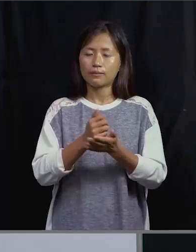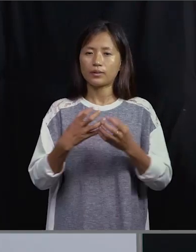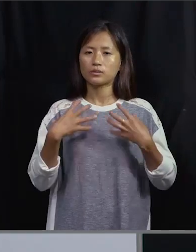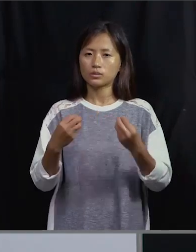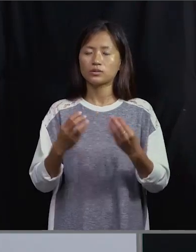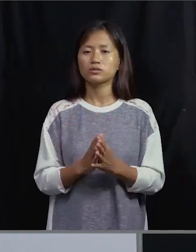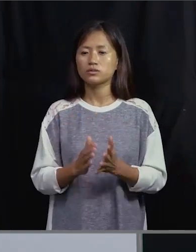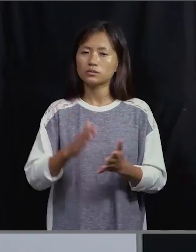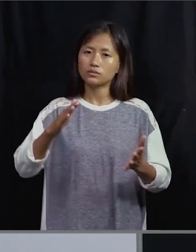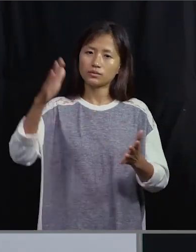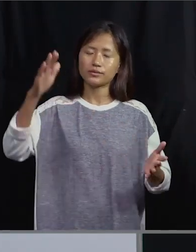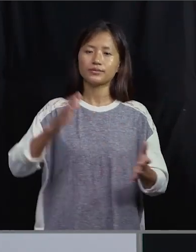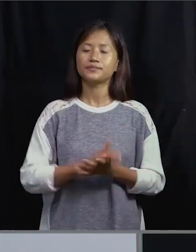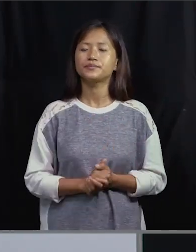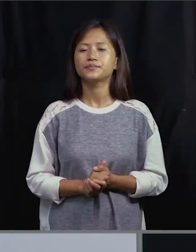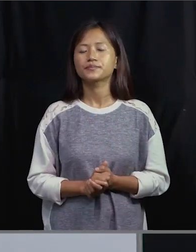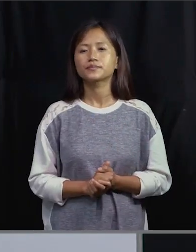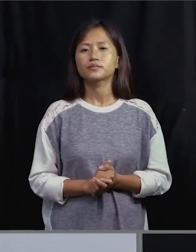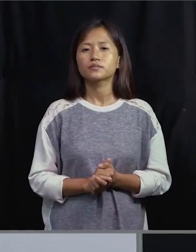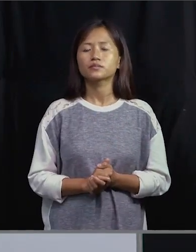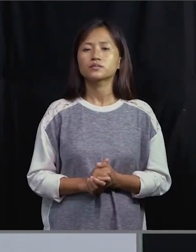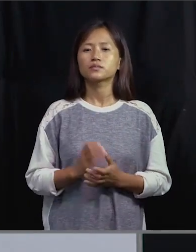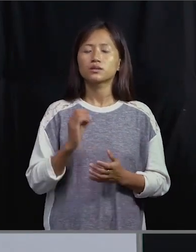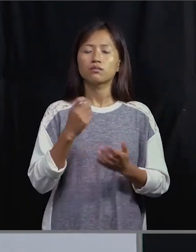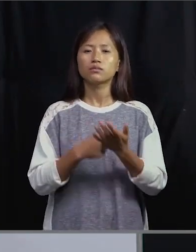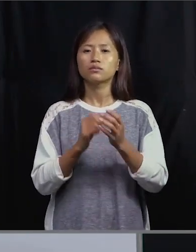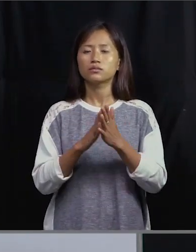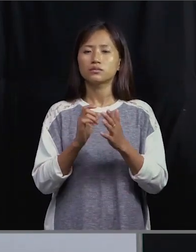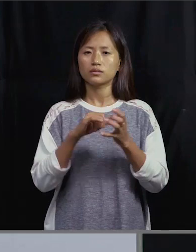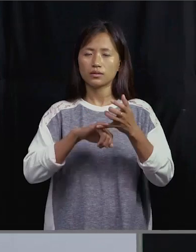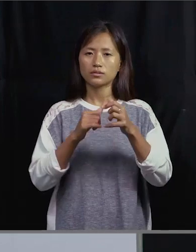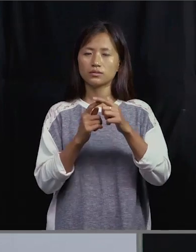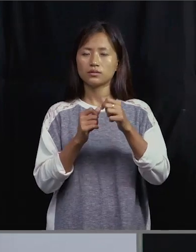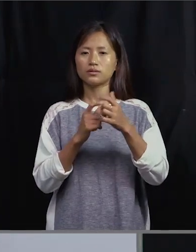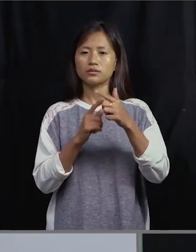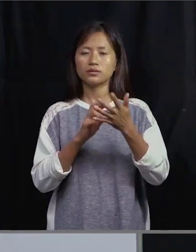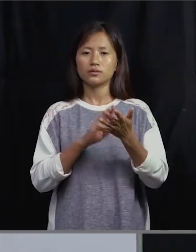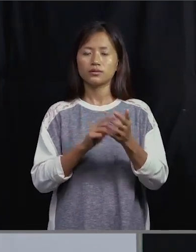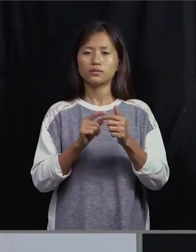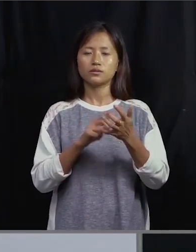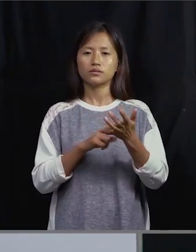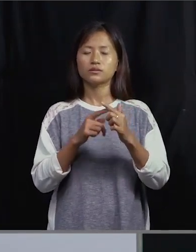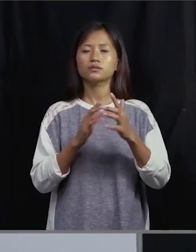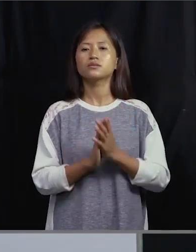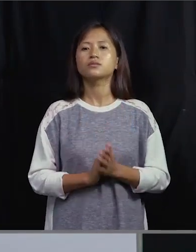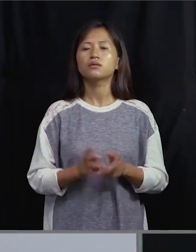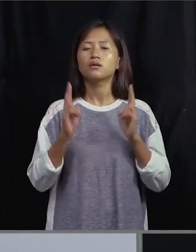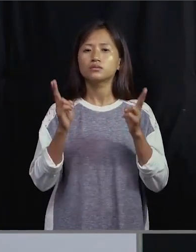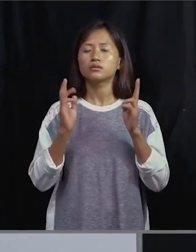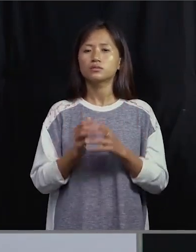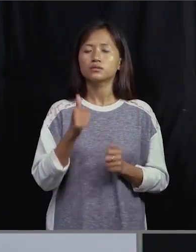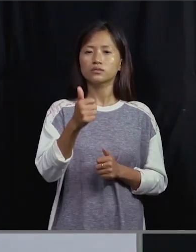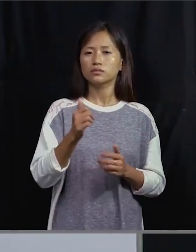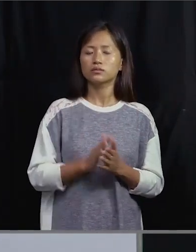happening here as well. So in order to substantiate that statement, we can take the help of these two examples, normal goods